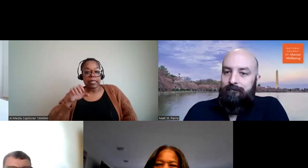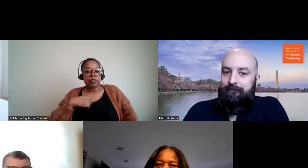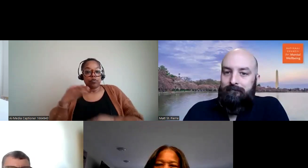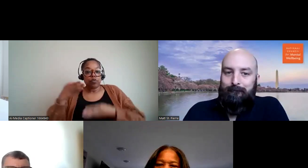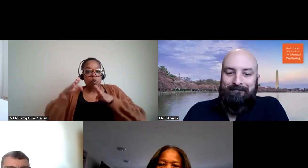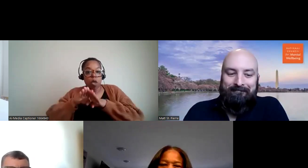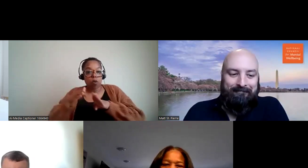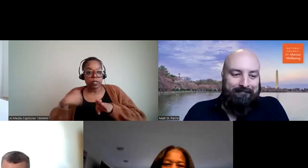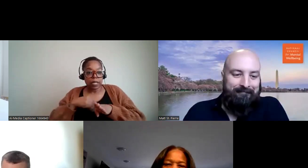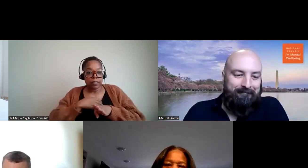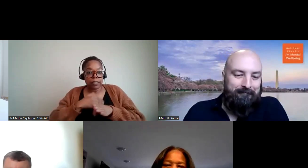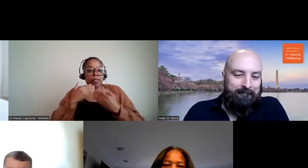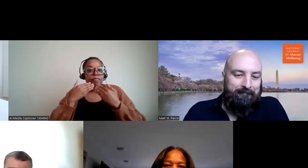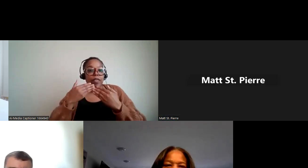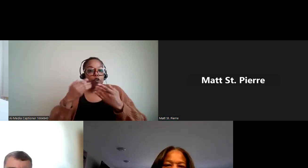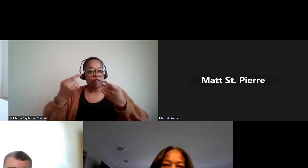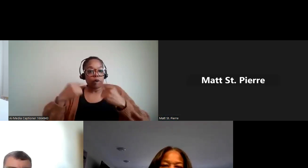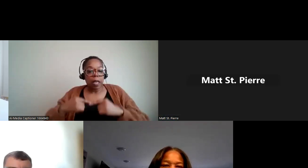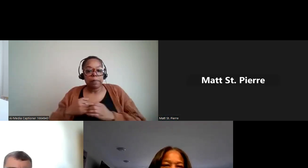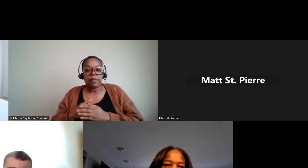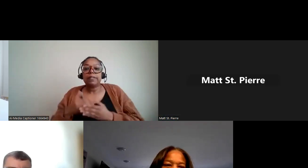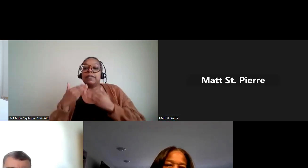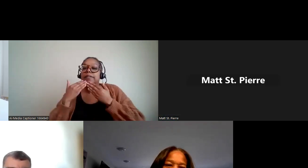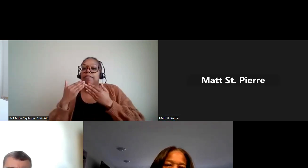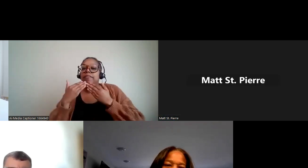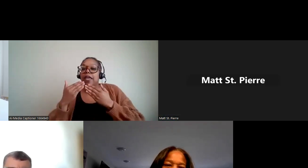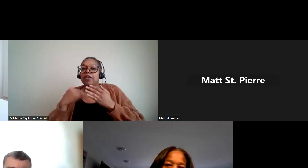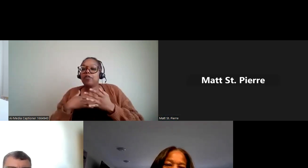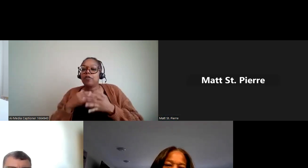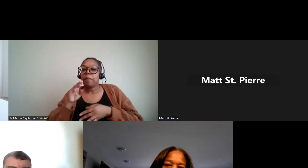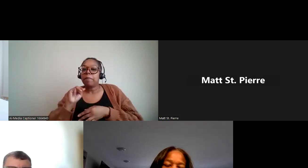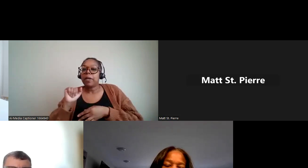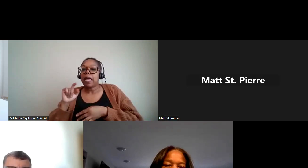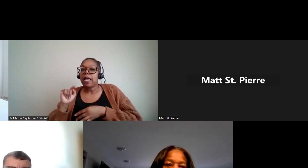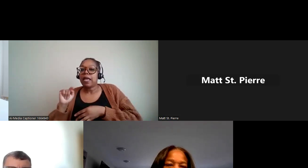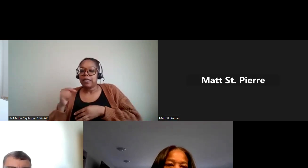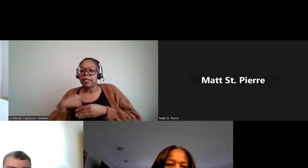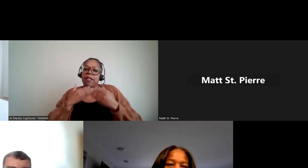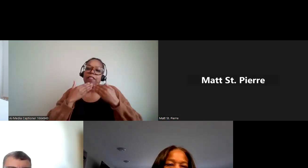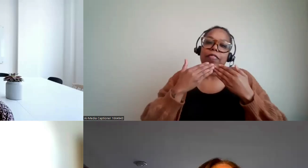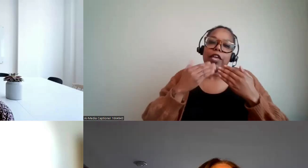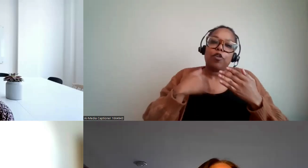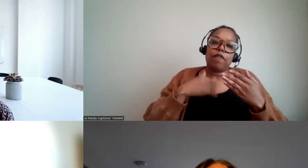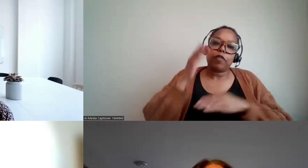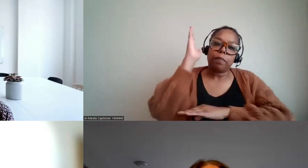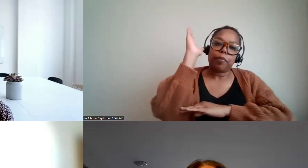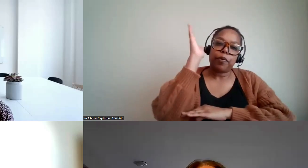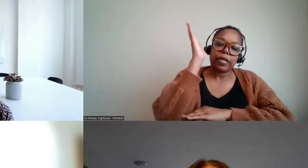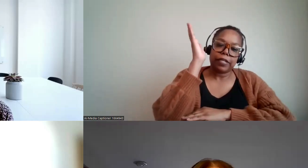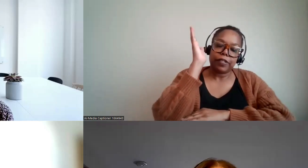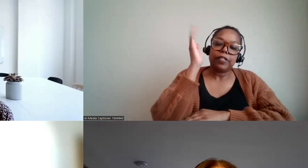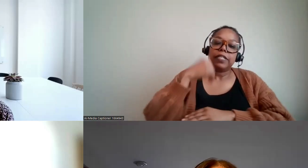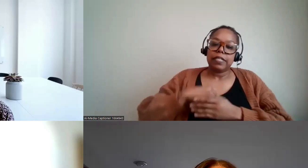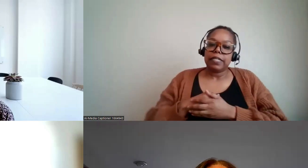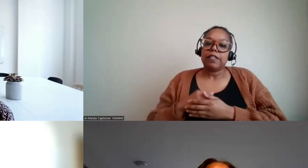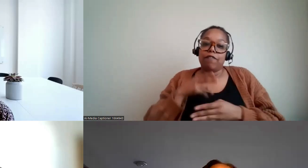today. Thank you, Matt. I would like to take this time to thank our presenters, Tim Marshall and Danielle Gasparini,